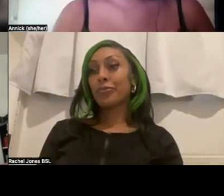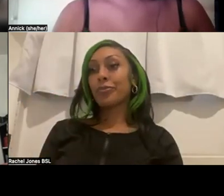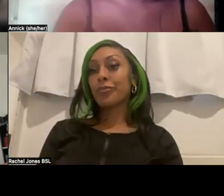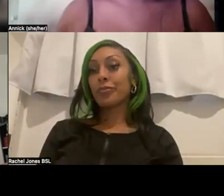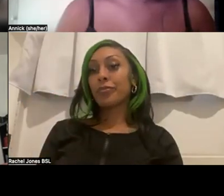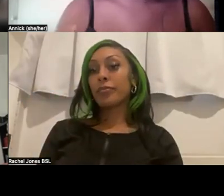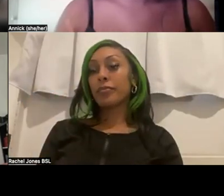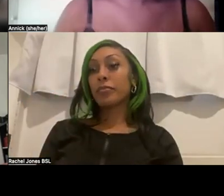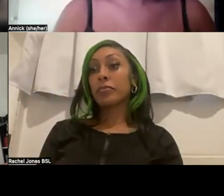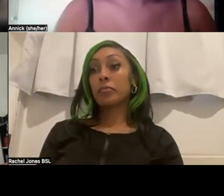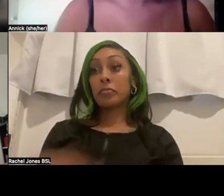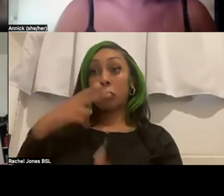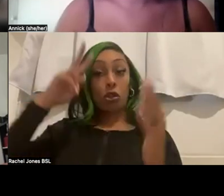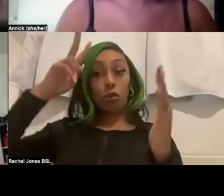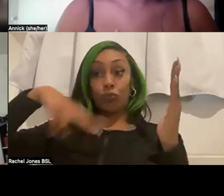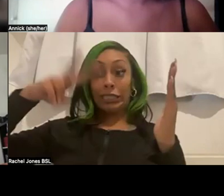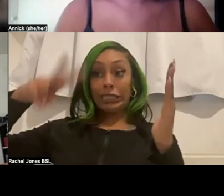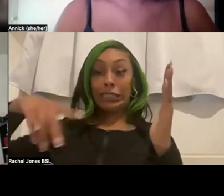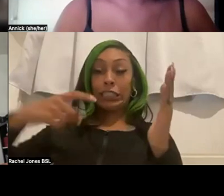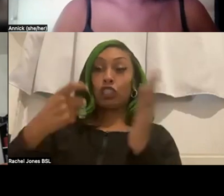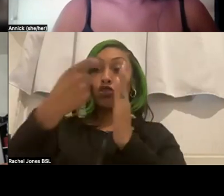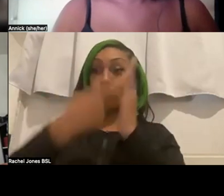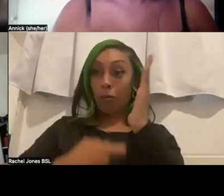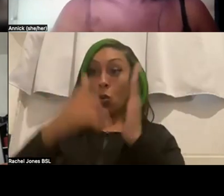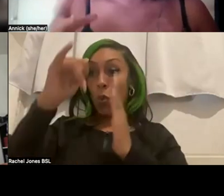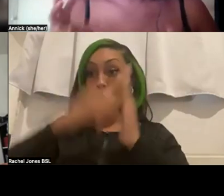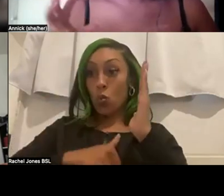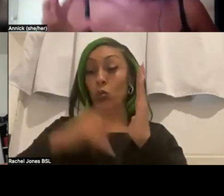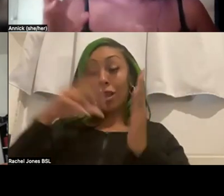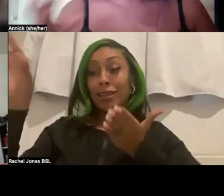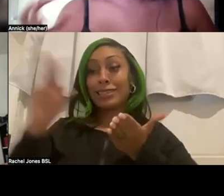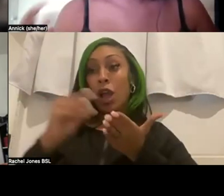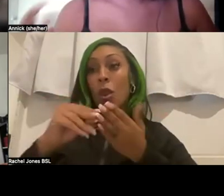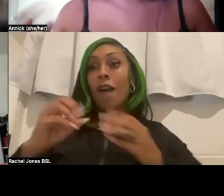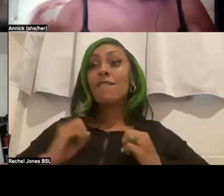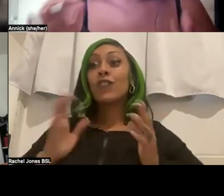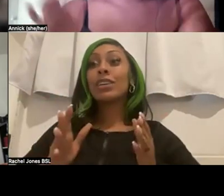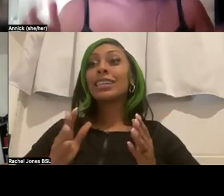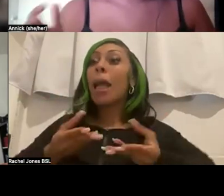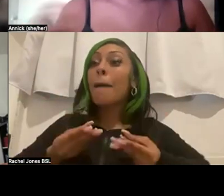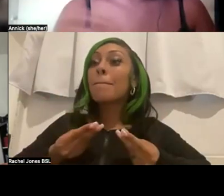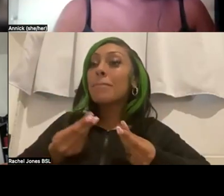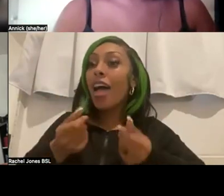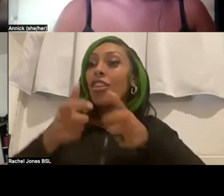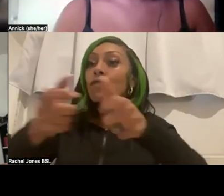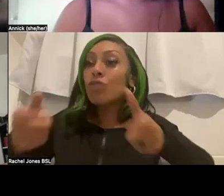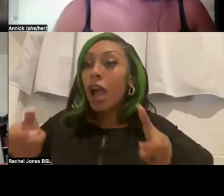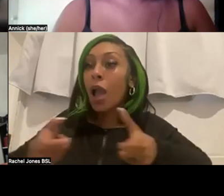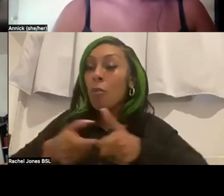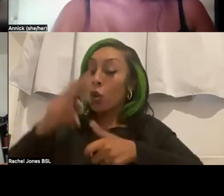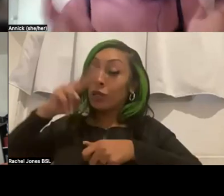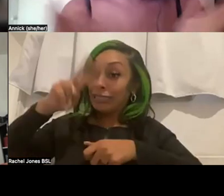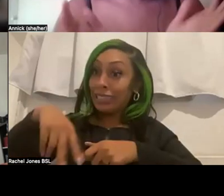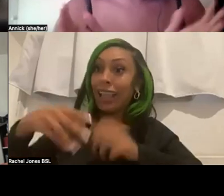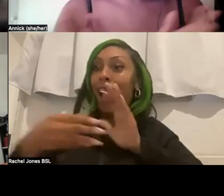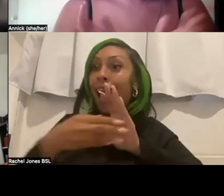report that you can download for free on our website, in our methods and framework part, you can see examples